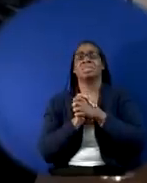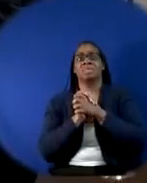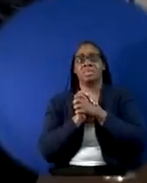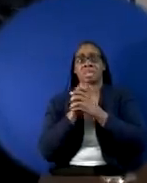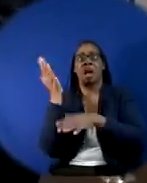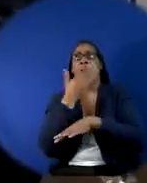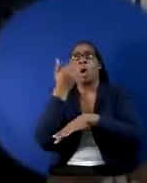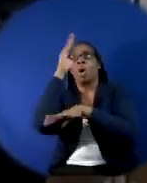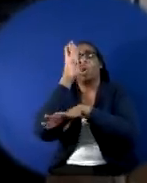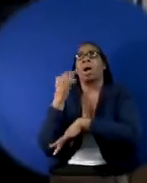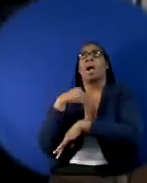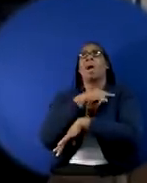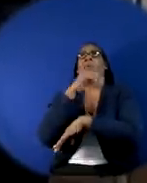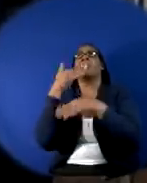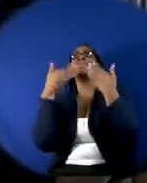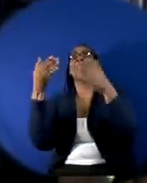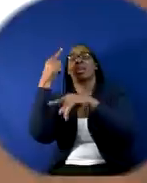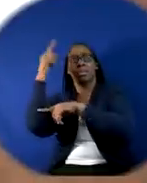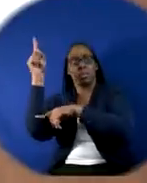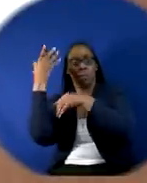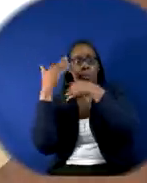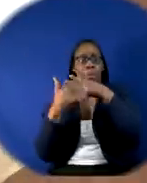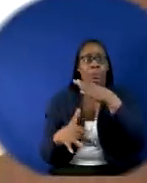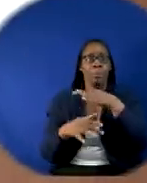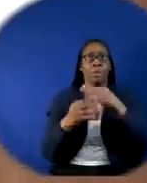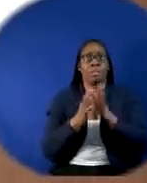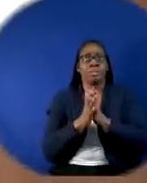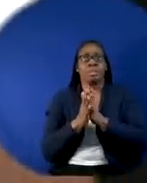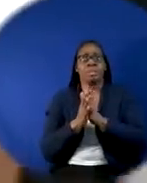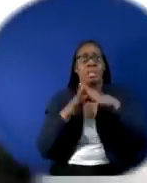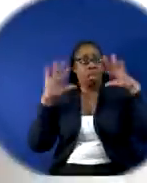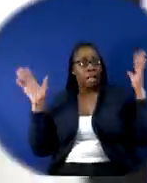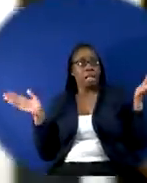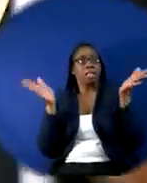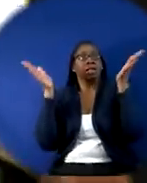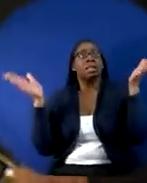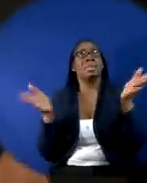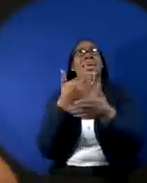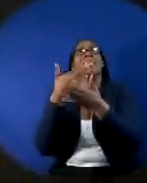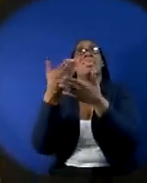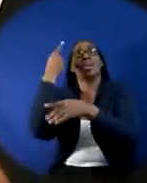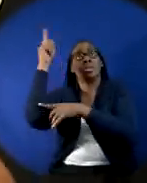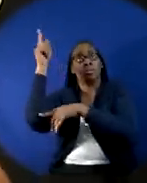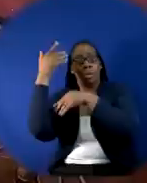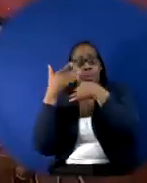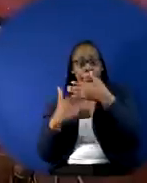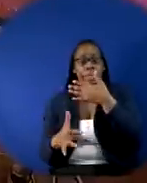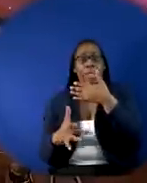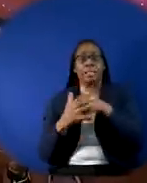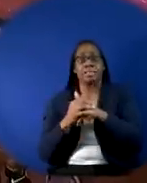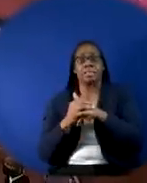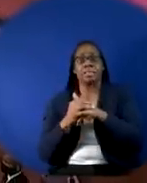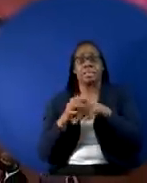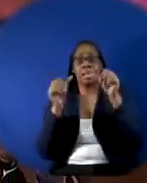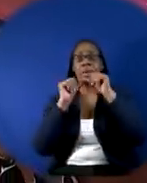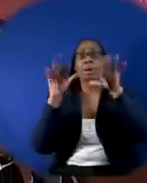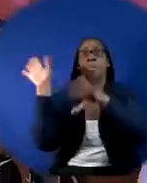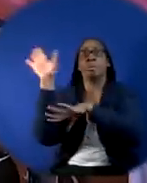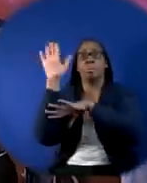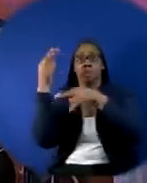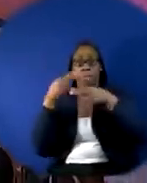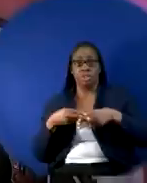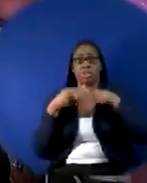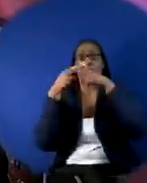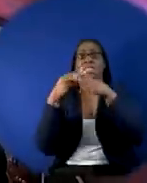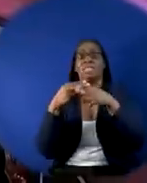Oh, God, we thank you for the blood. Come on, lift your prayer to God. We thank you for the blood. We bless your name. We bless